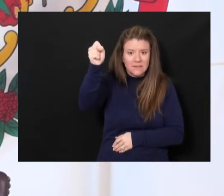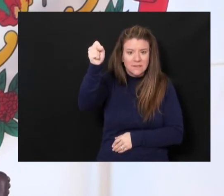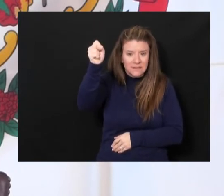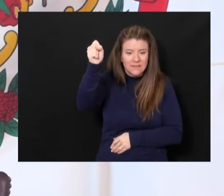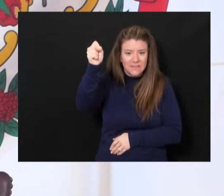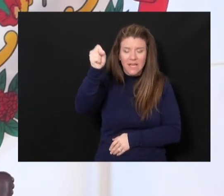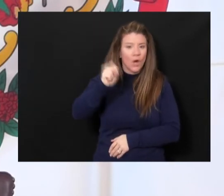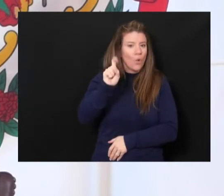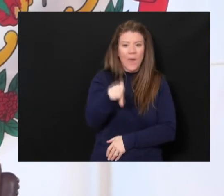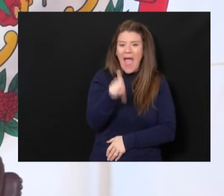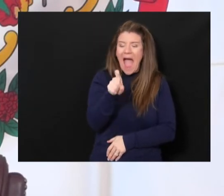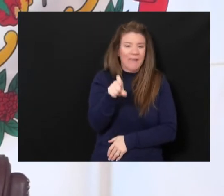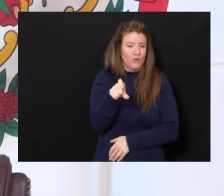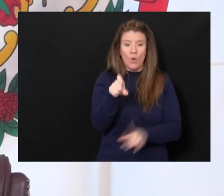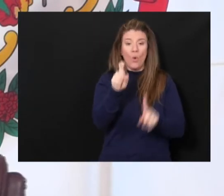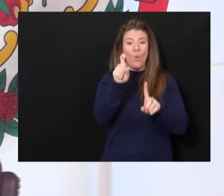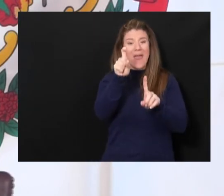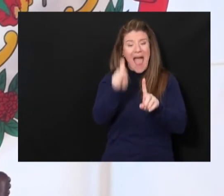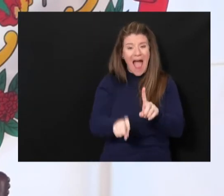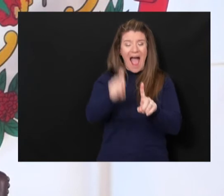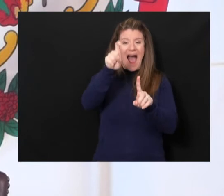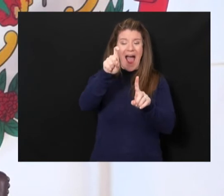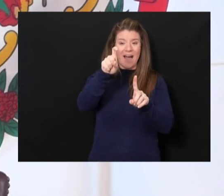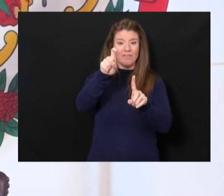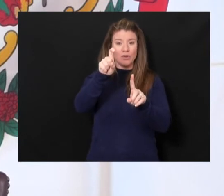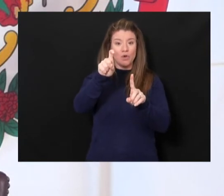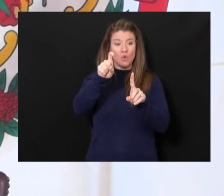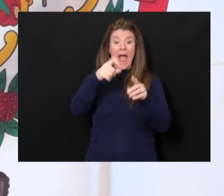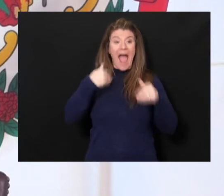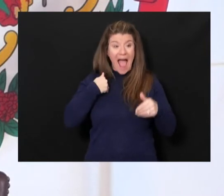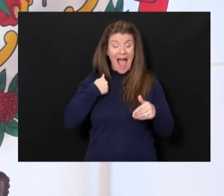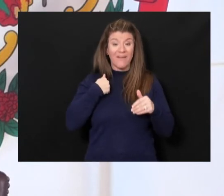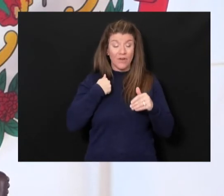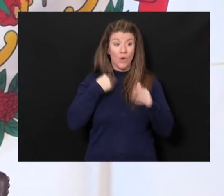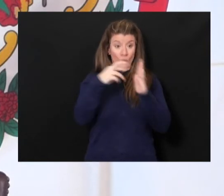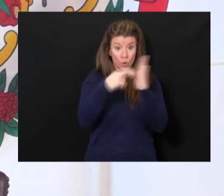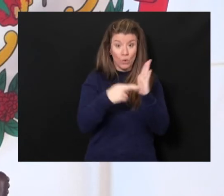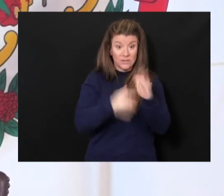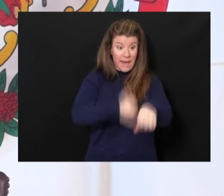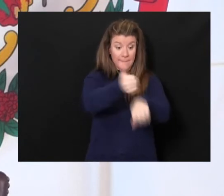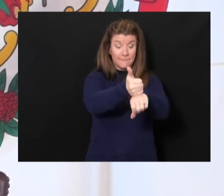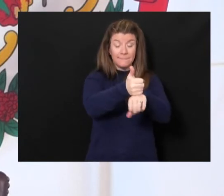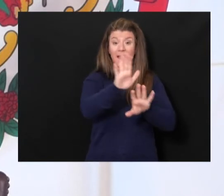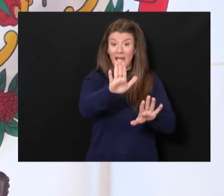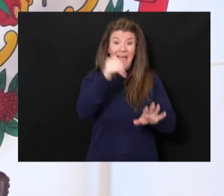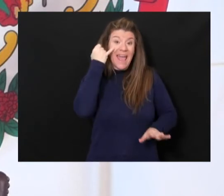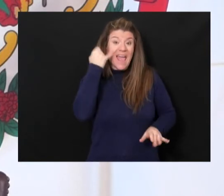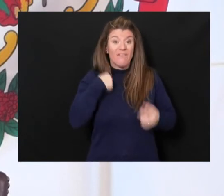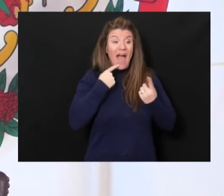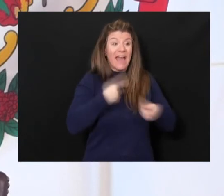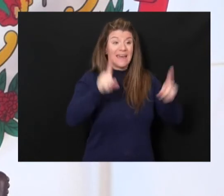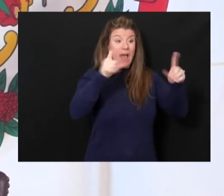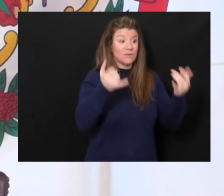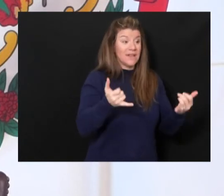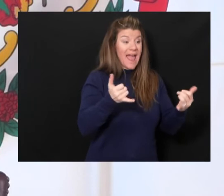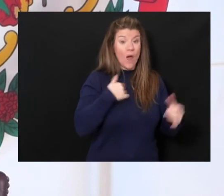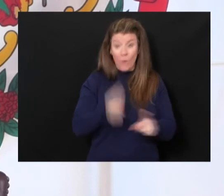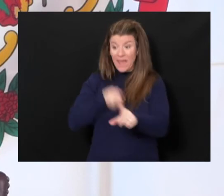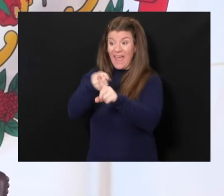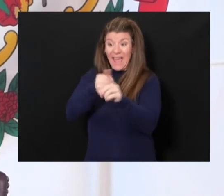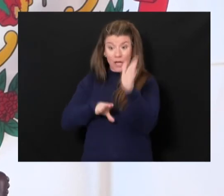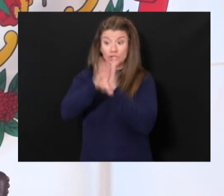We have to reinstate restrictions. If we see that we've got another surge that comes,